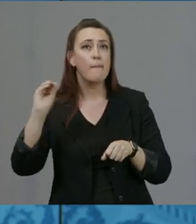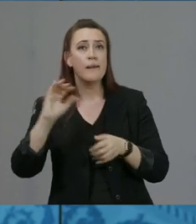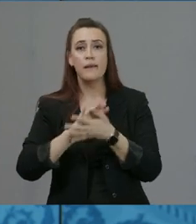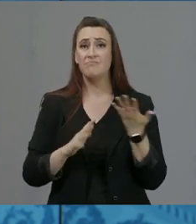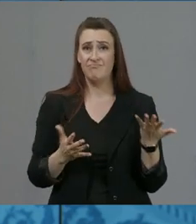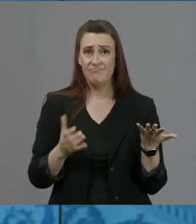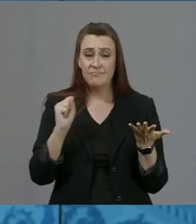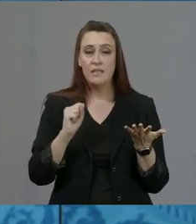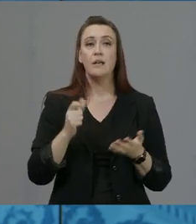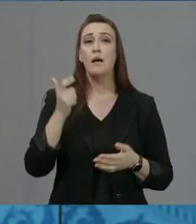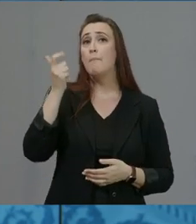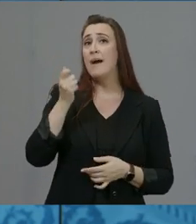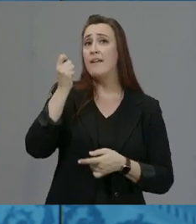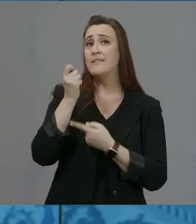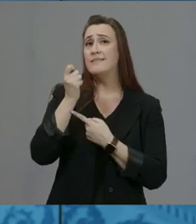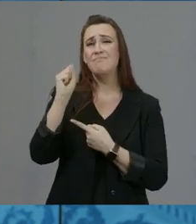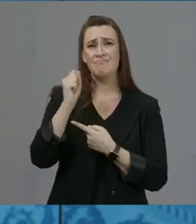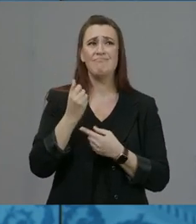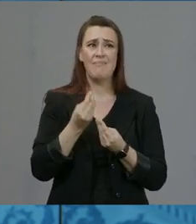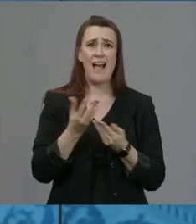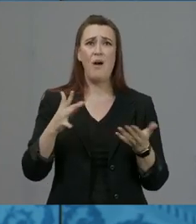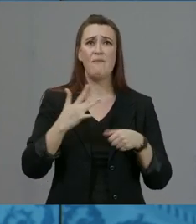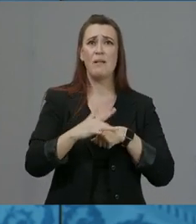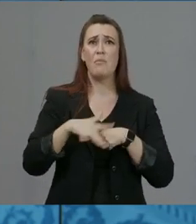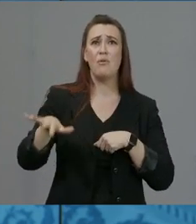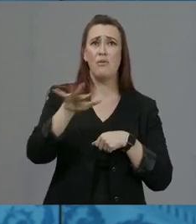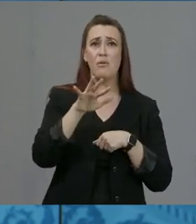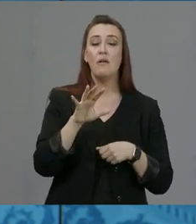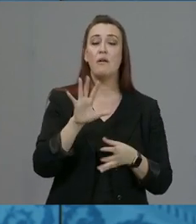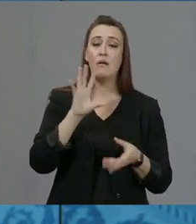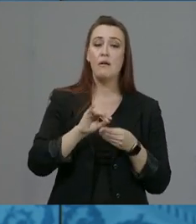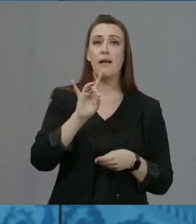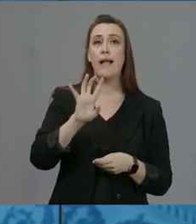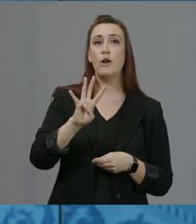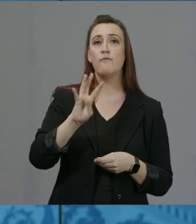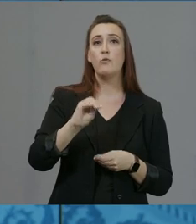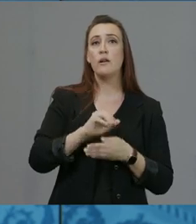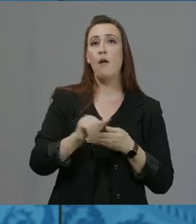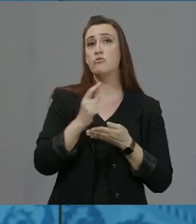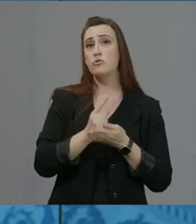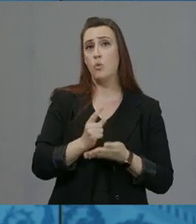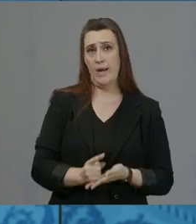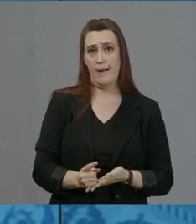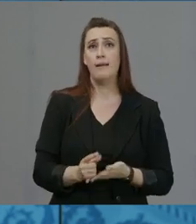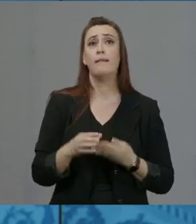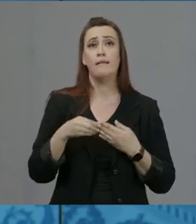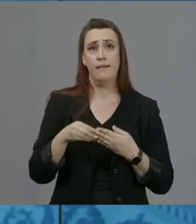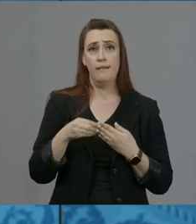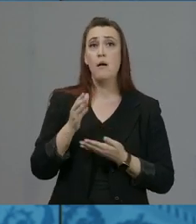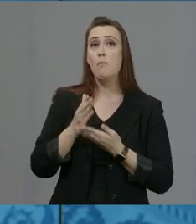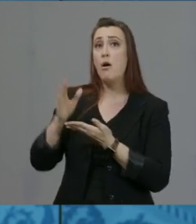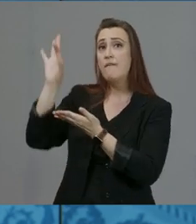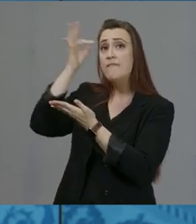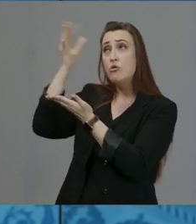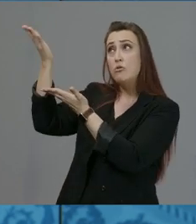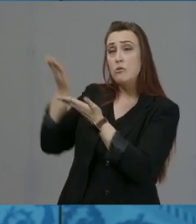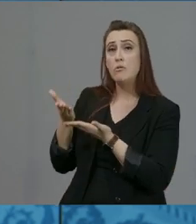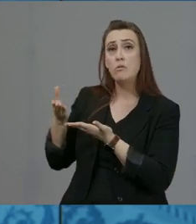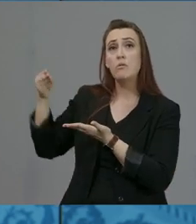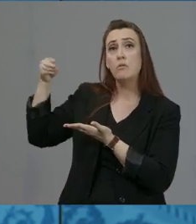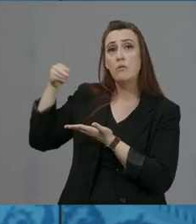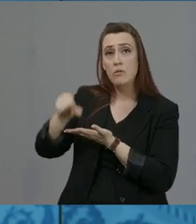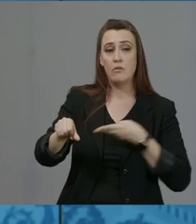are benefits available. $840 a week that has come not only from the CARES Act, and I oftentimes